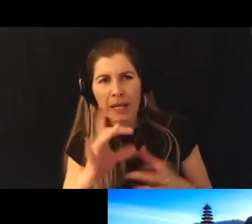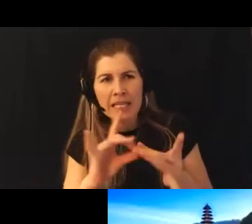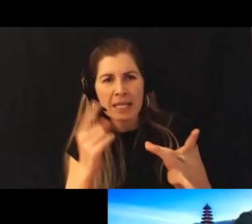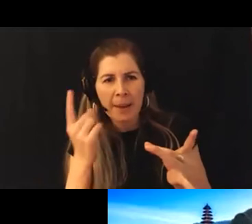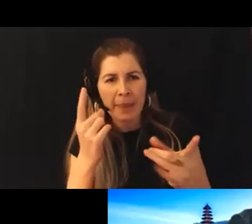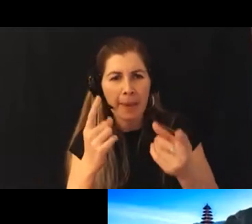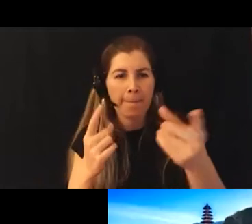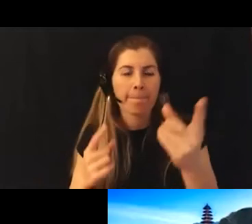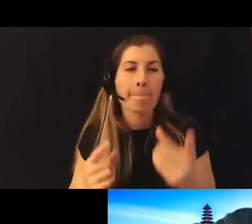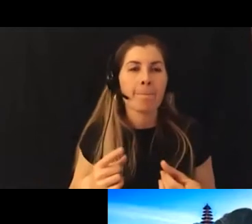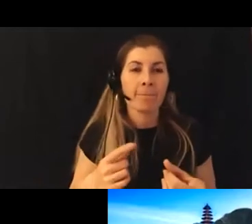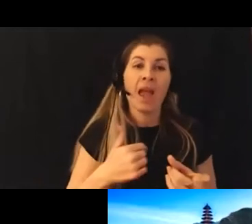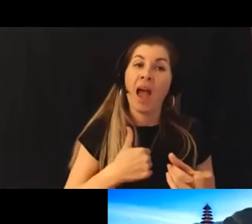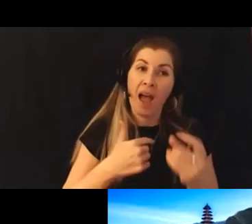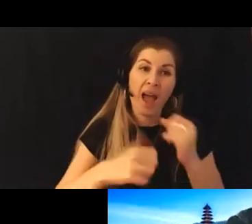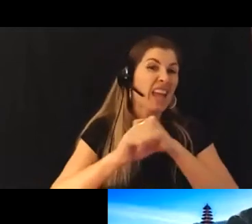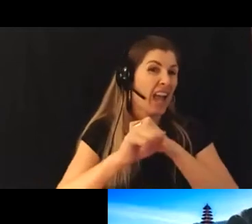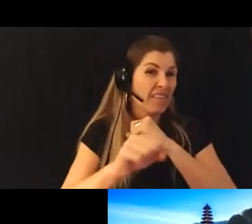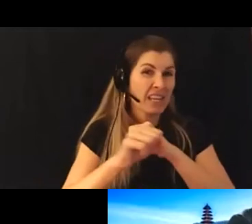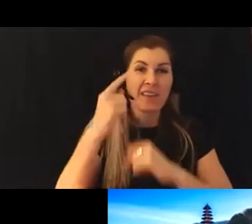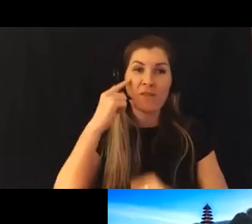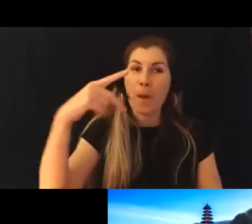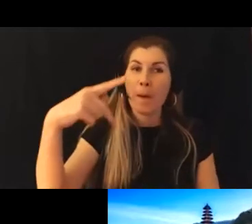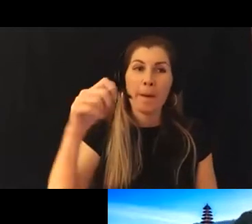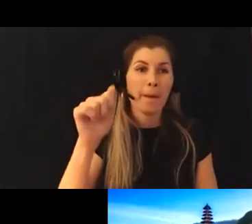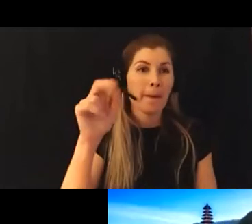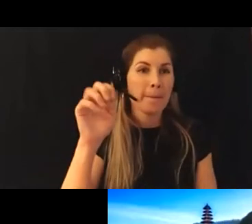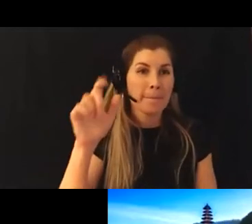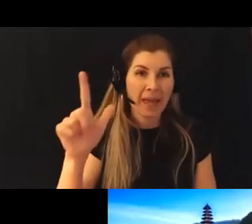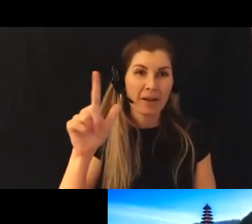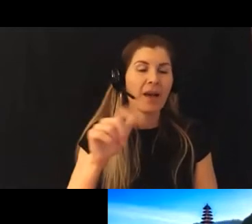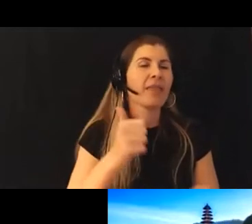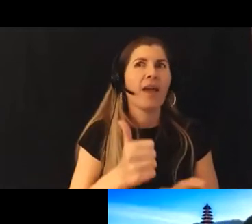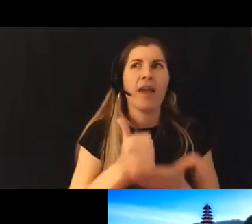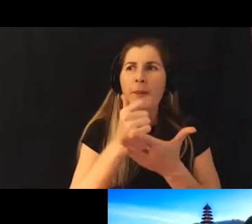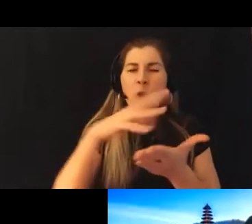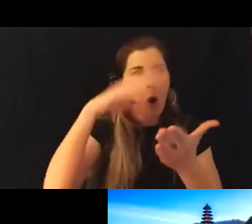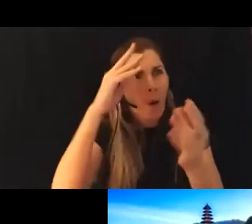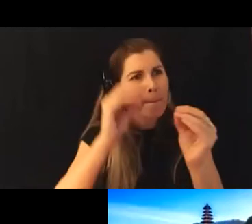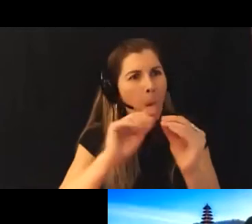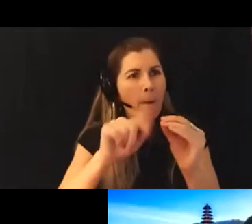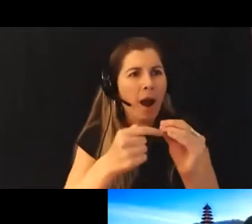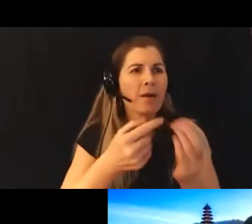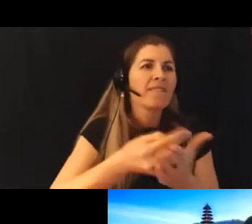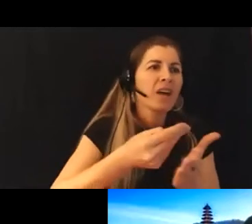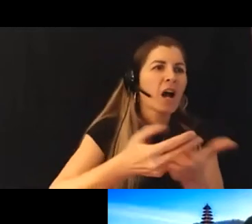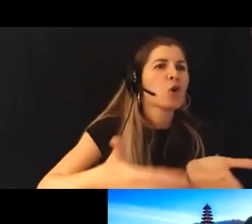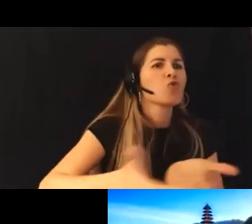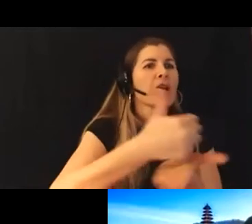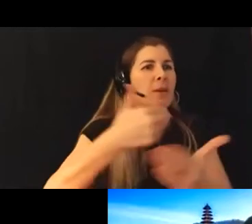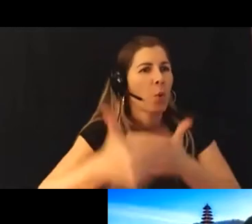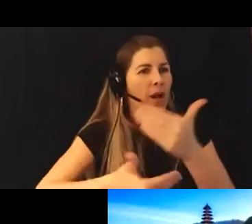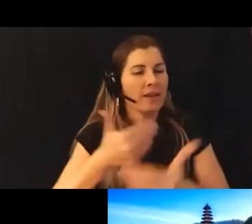would advocate for grant panels. It's just such a great way to learn more about the fundraising process, right? To be on the back end. And I would also think